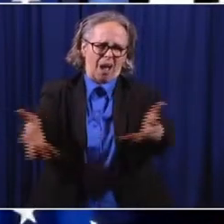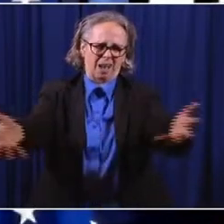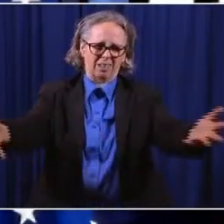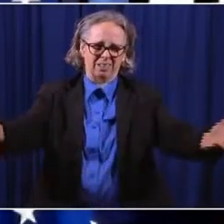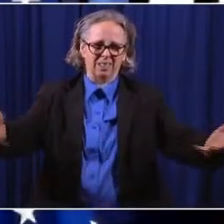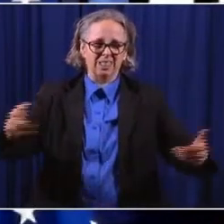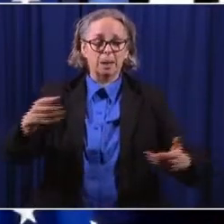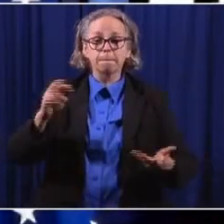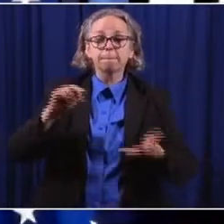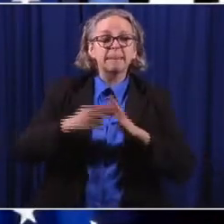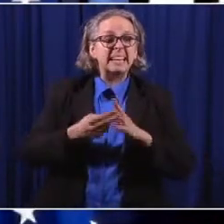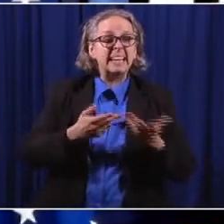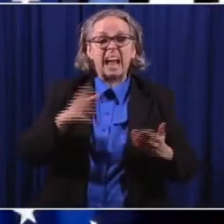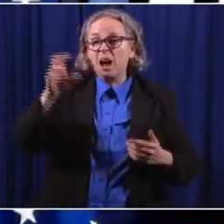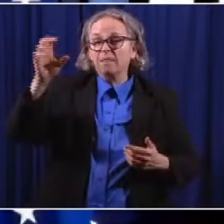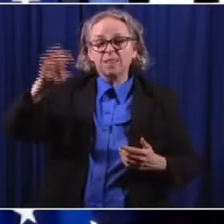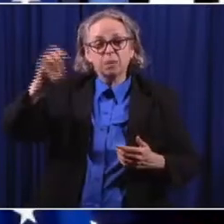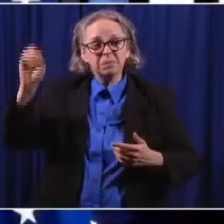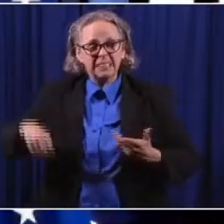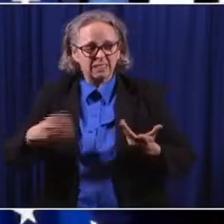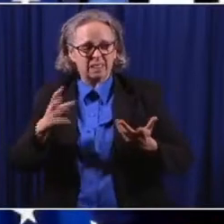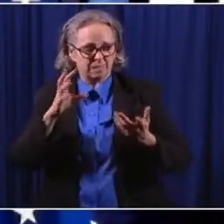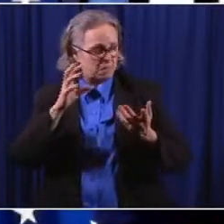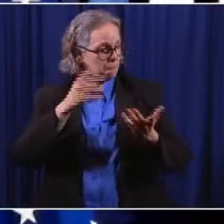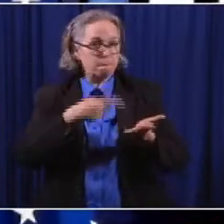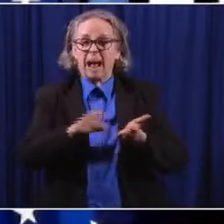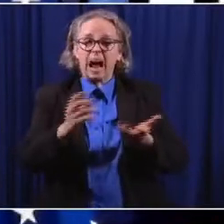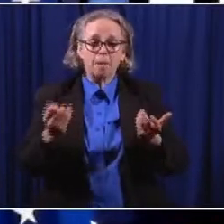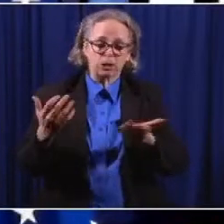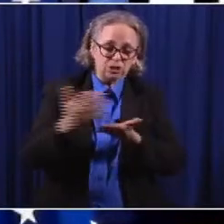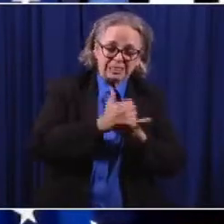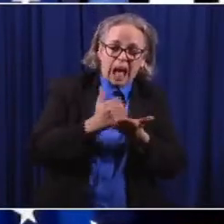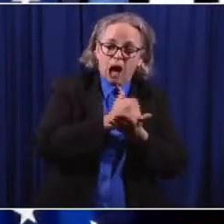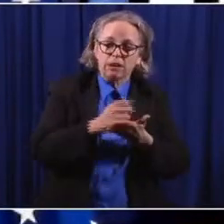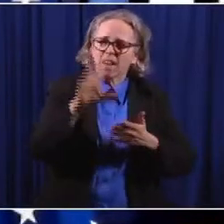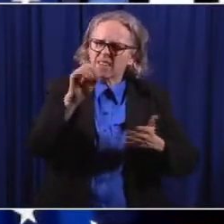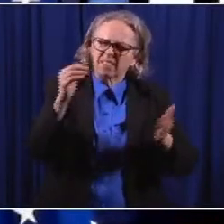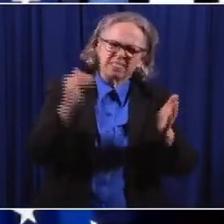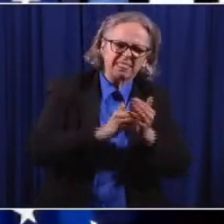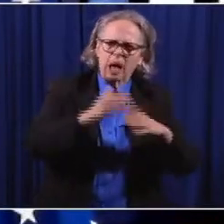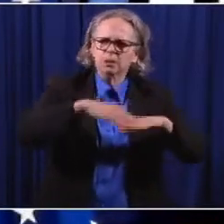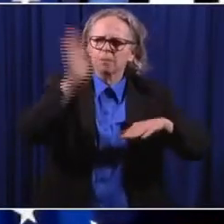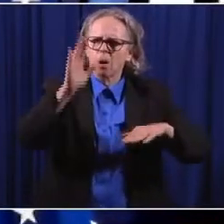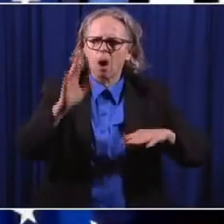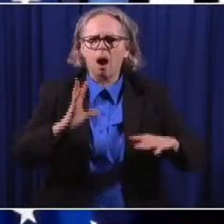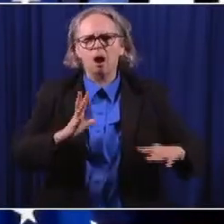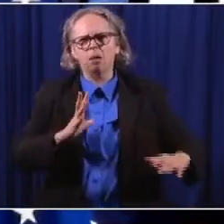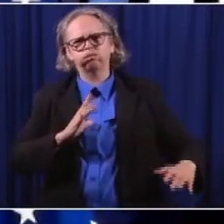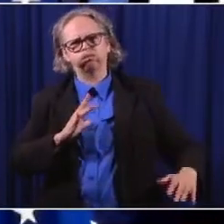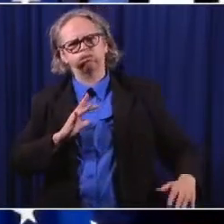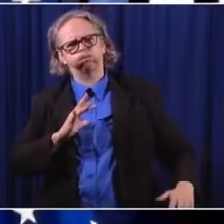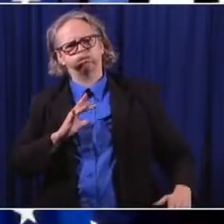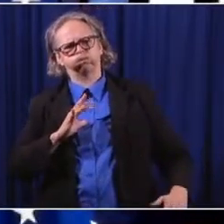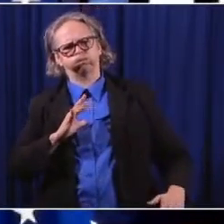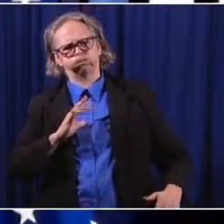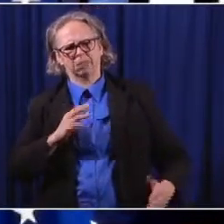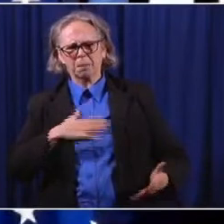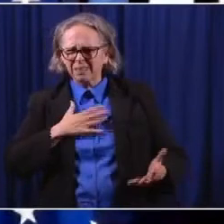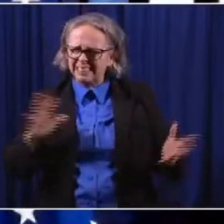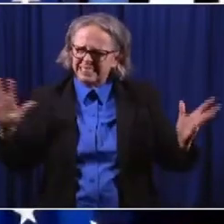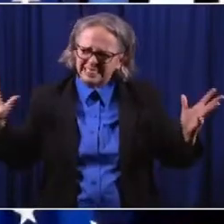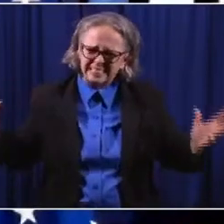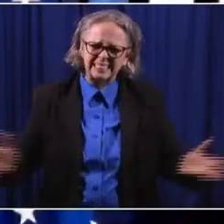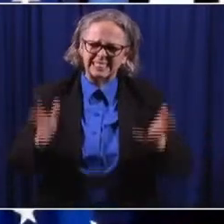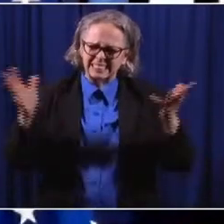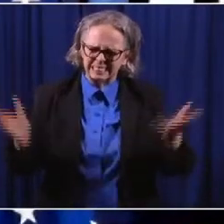a robust resource for you as we continue to move forward with the economic recovery.